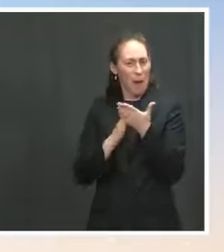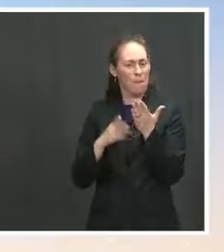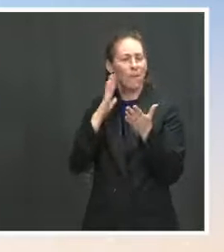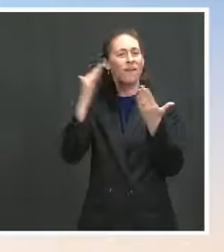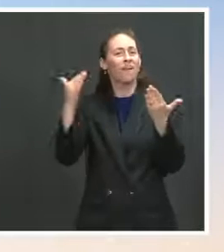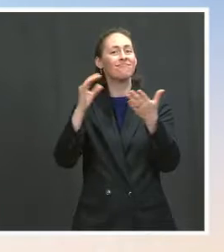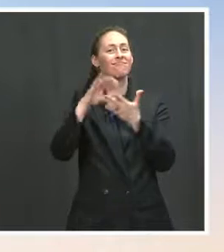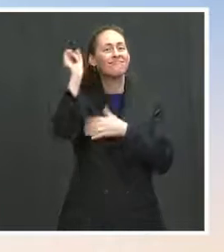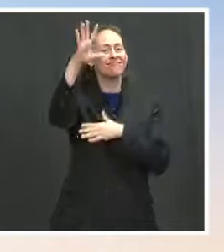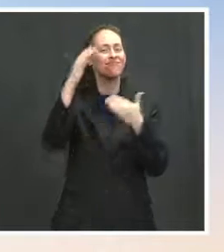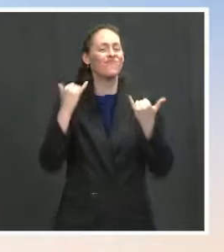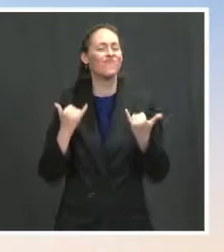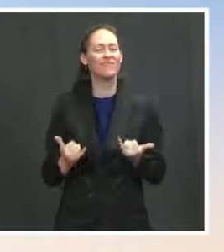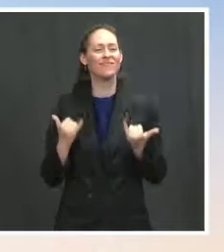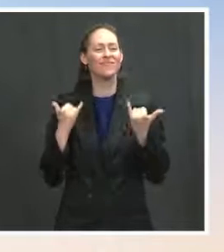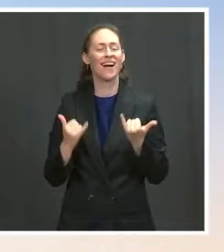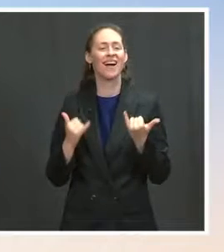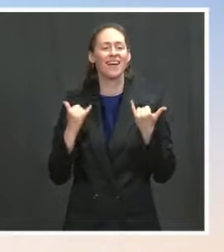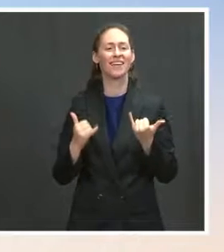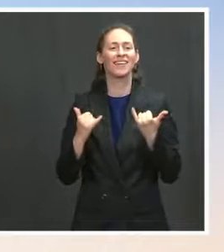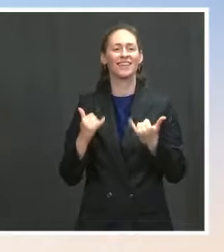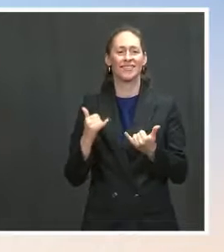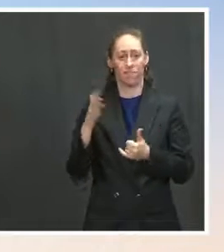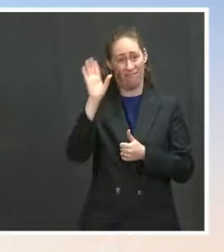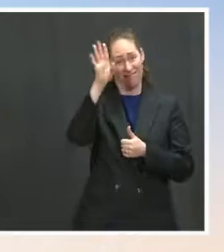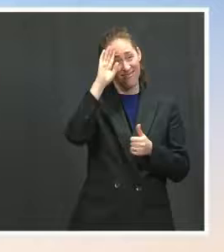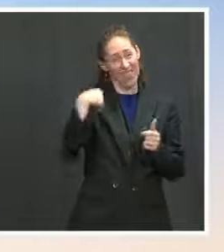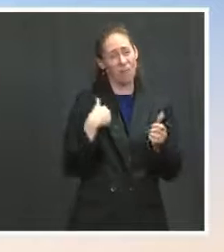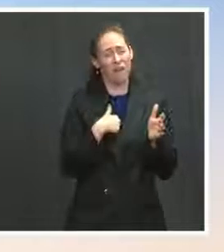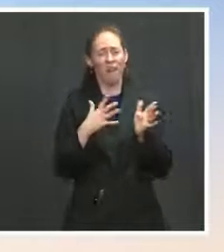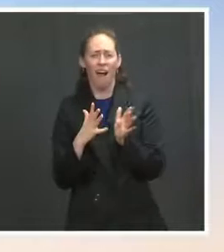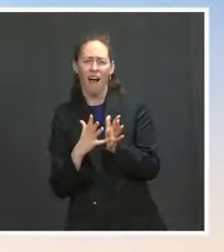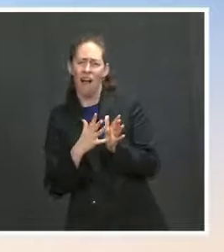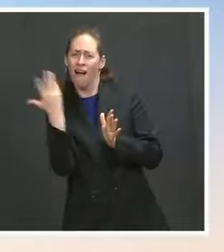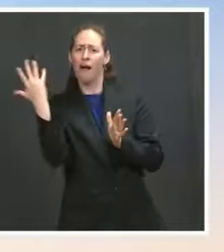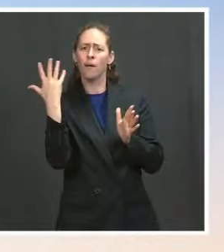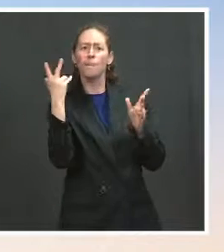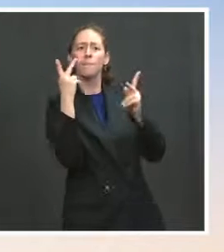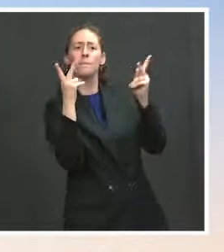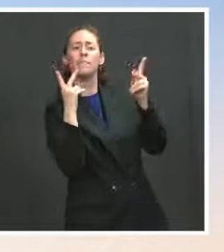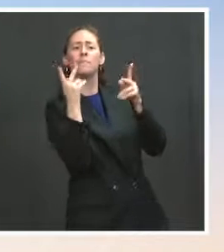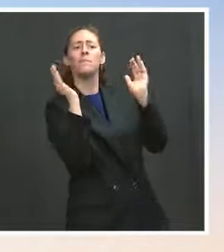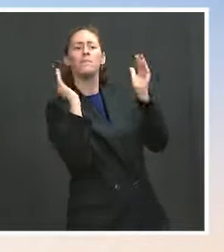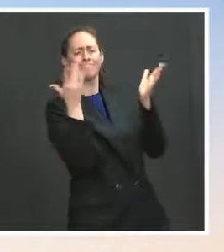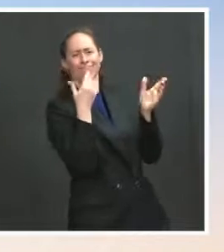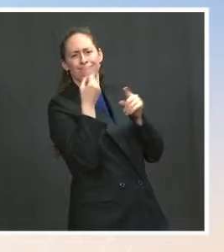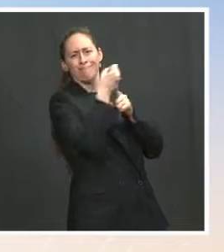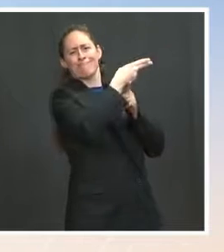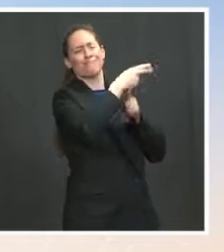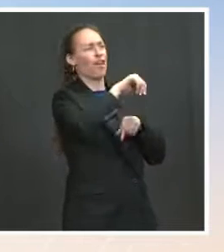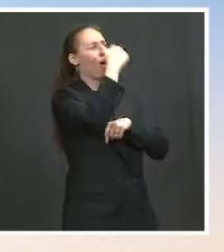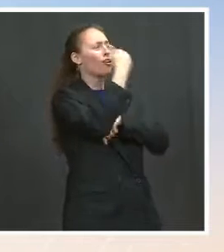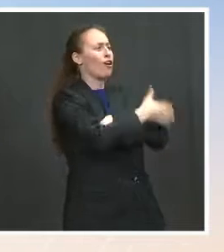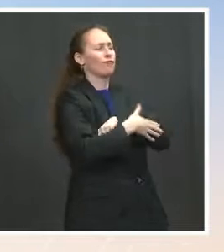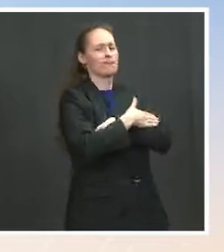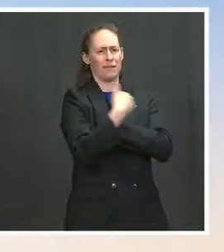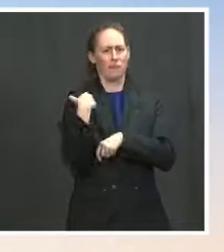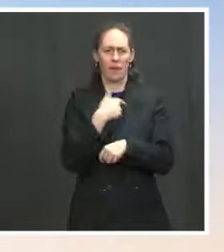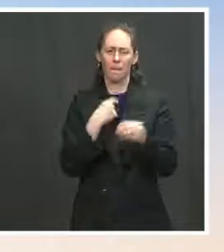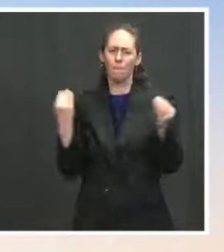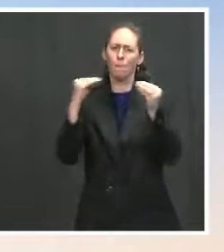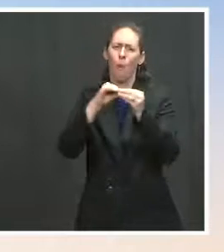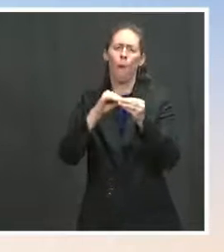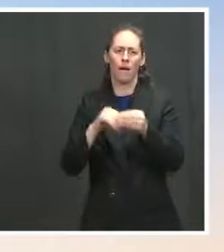5 times the number of doses any other country has committed to sharing, and 13% of the total vaccines produced by the United States by the end of this